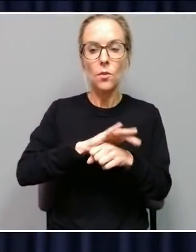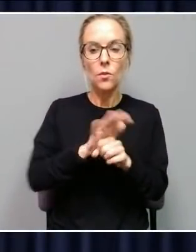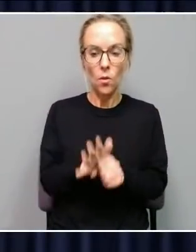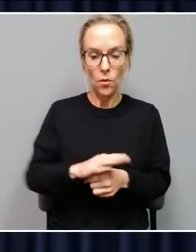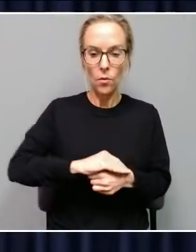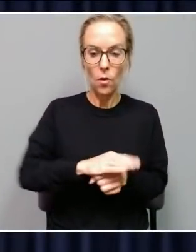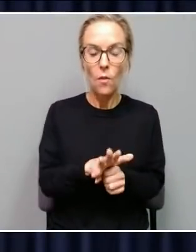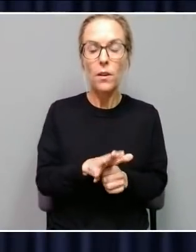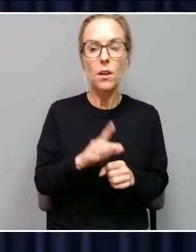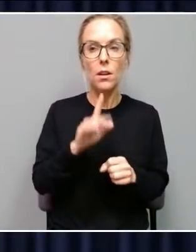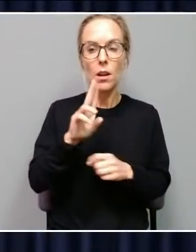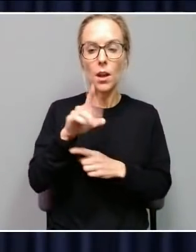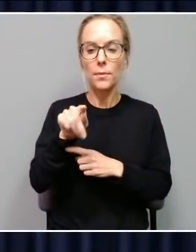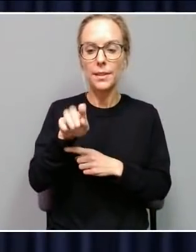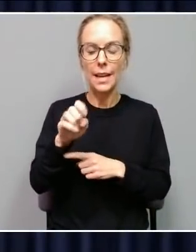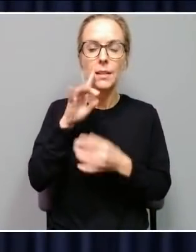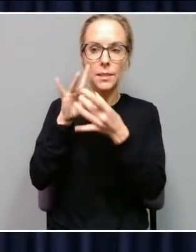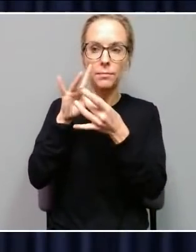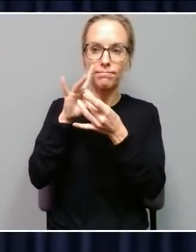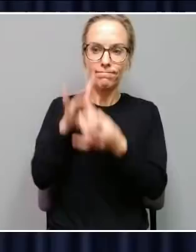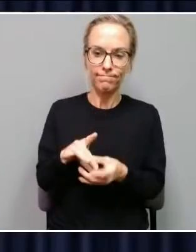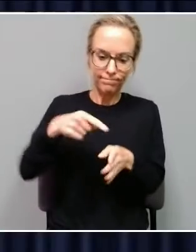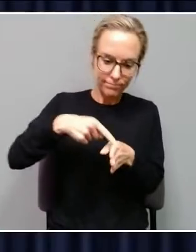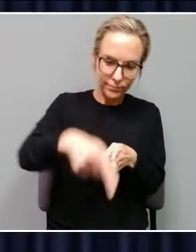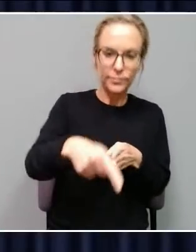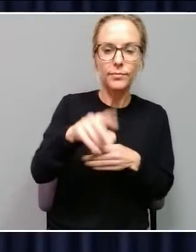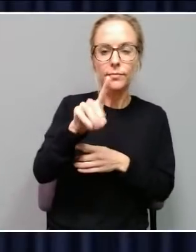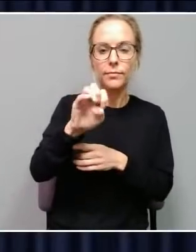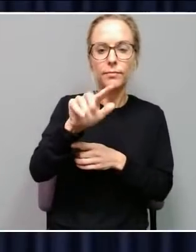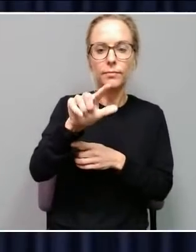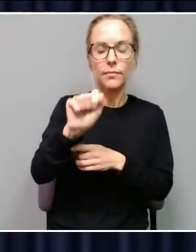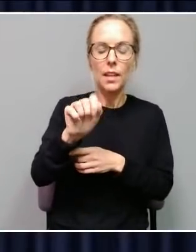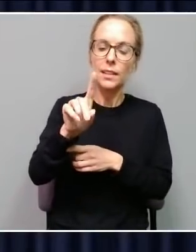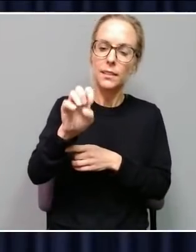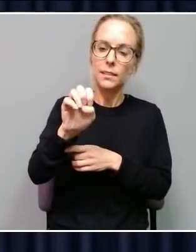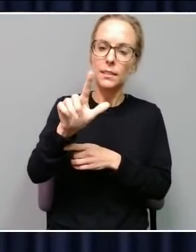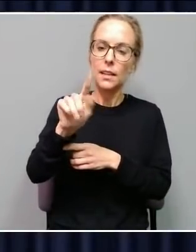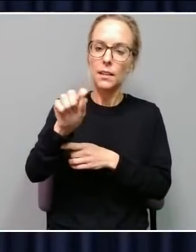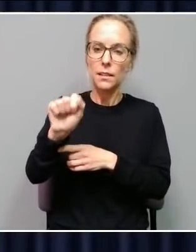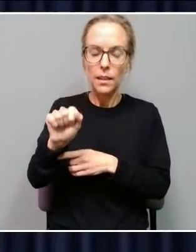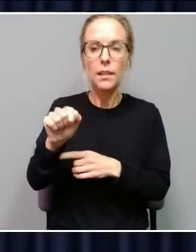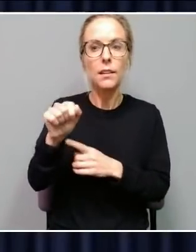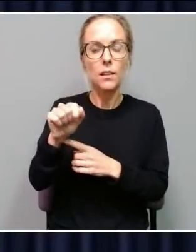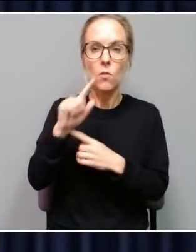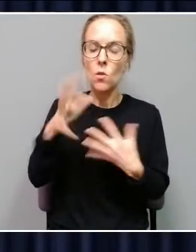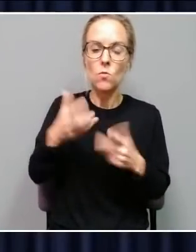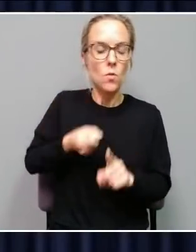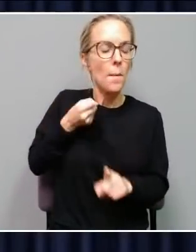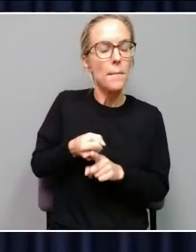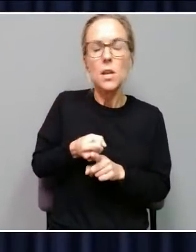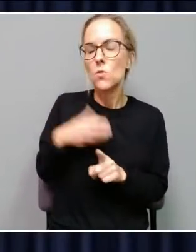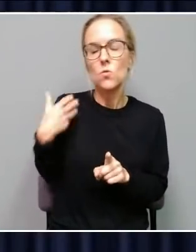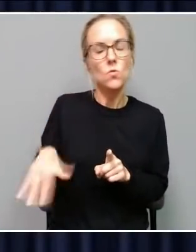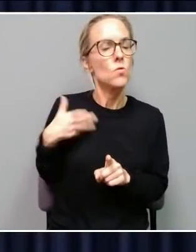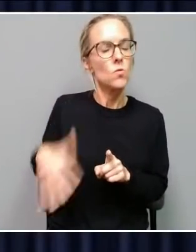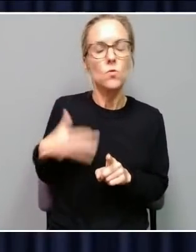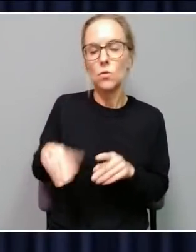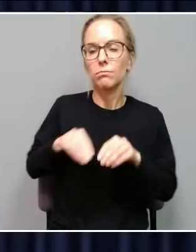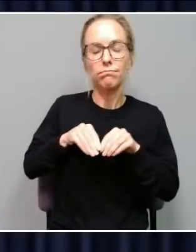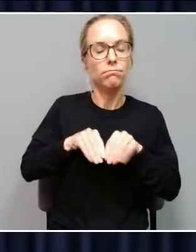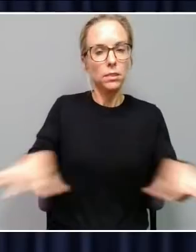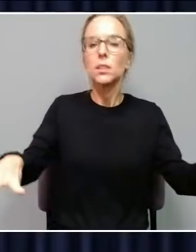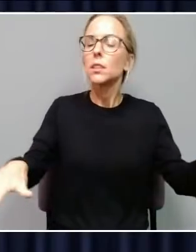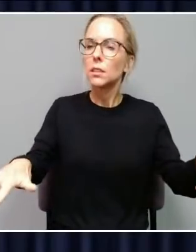this Delta variant, is we continue to be hit harder and harder. We're seeing it all across the